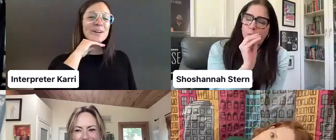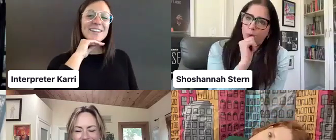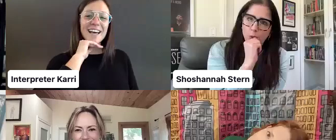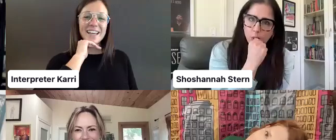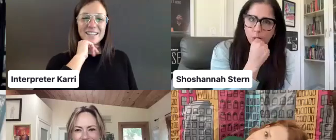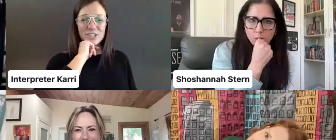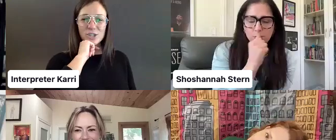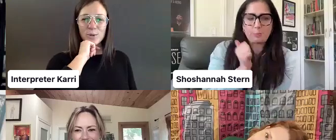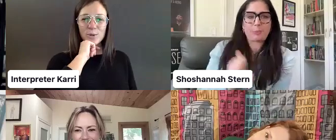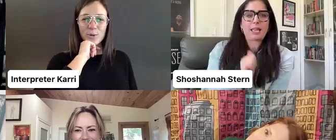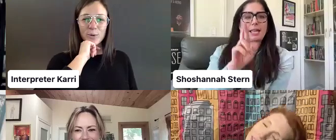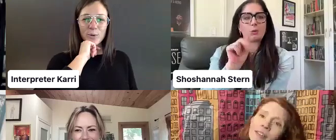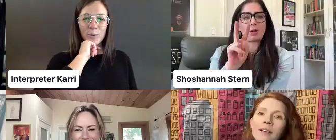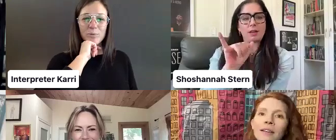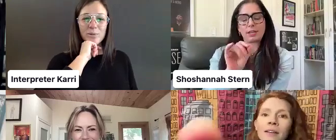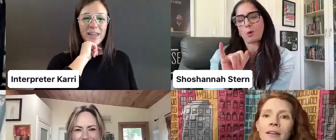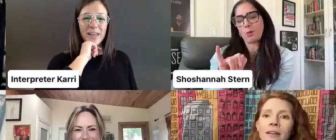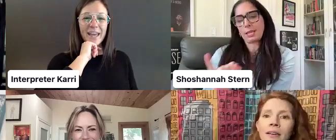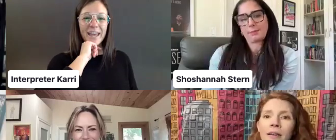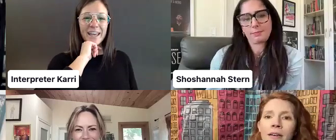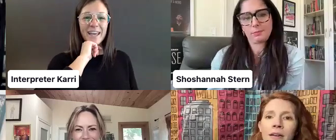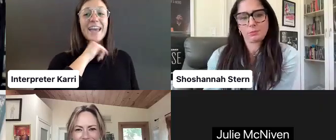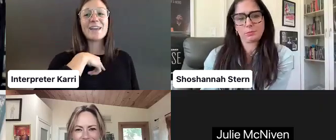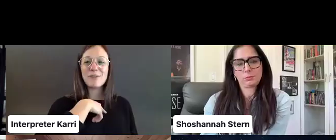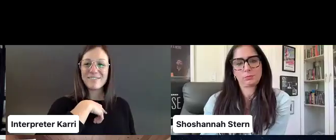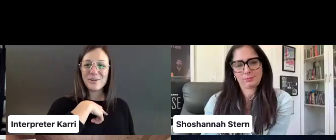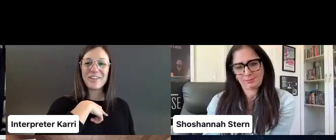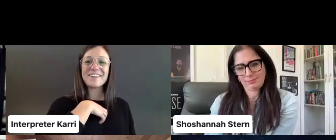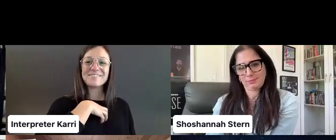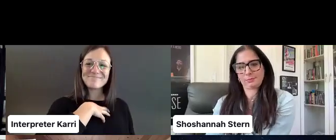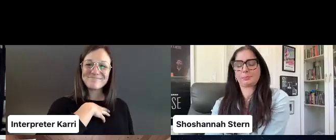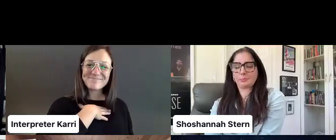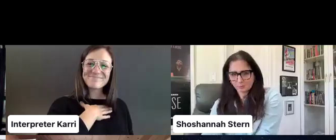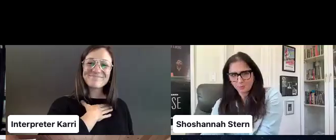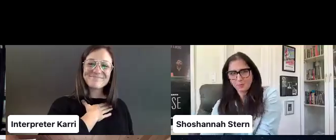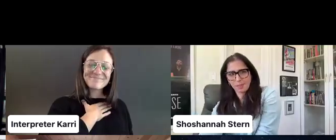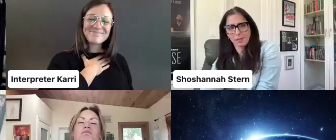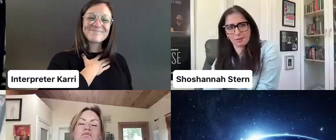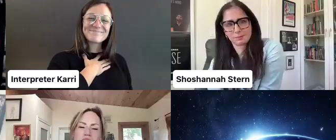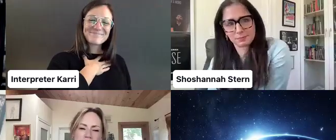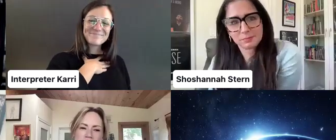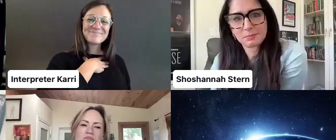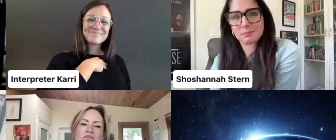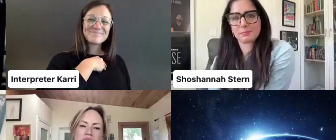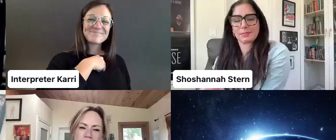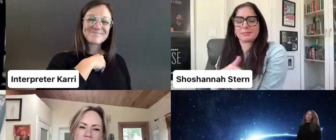I would like to play a ravioli.